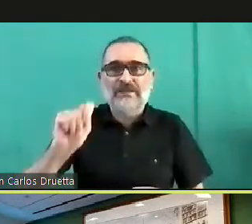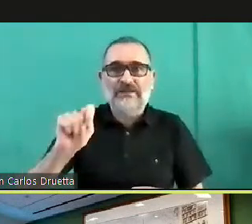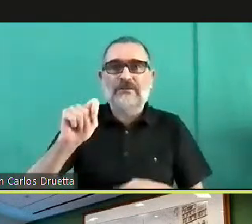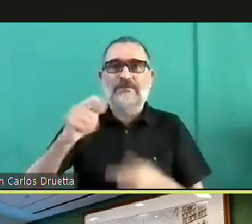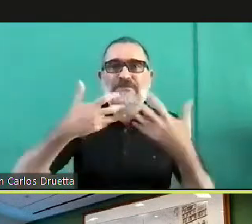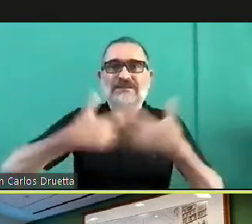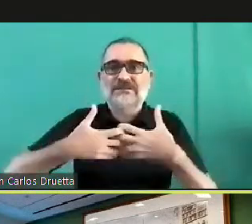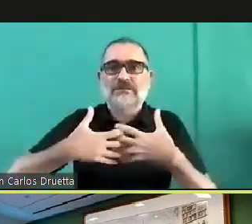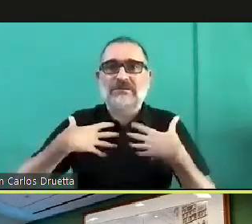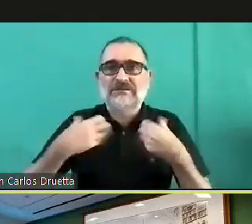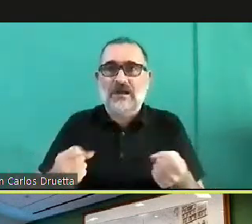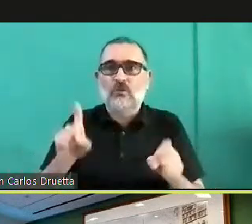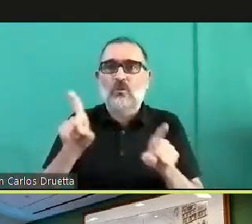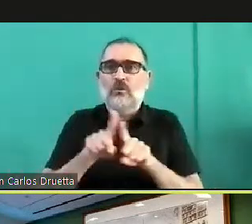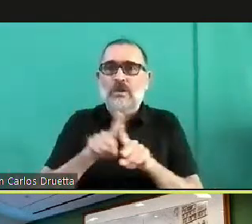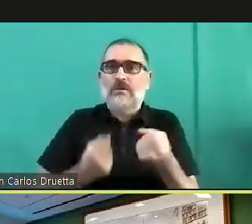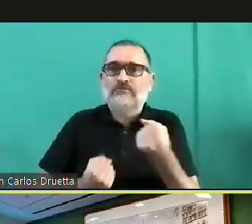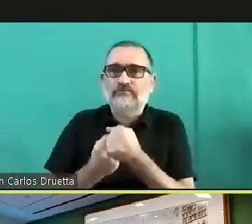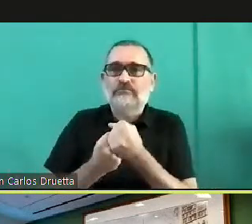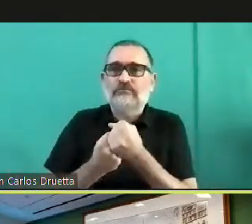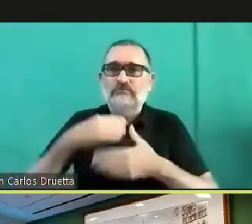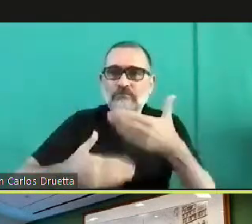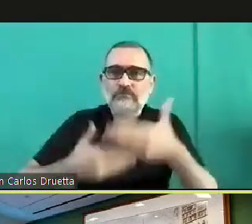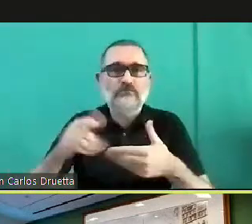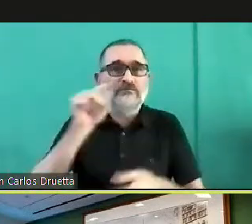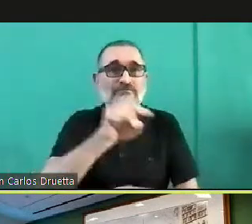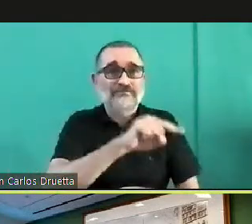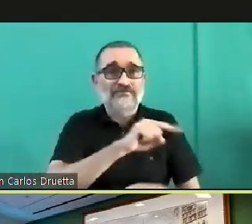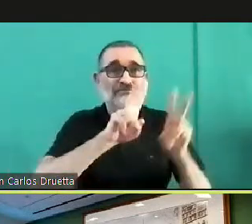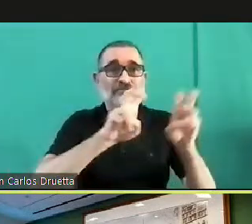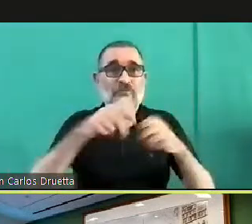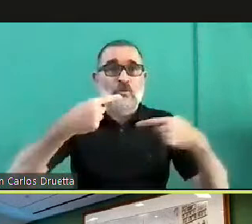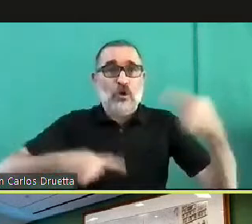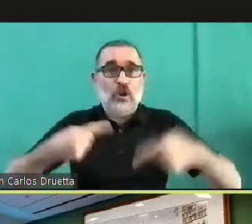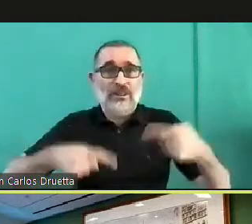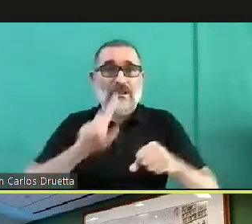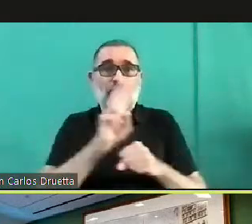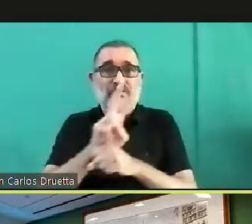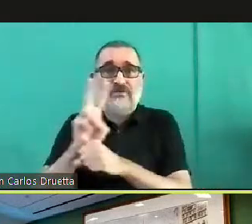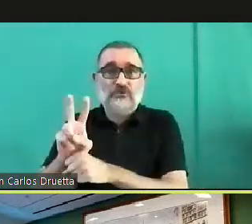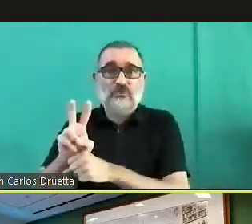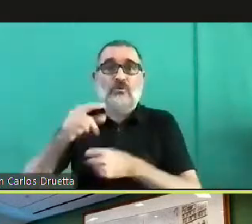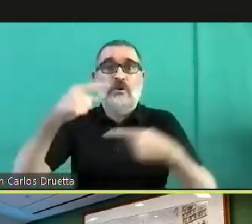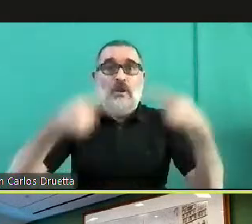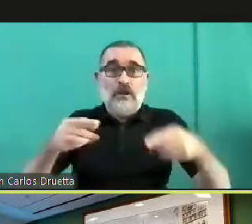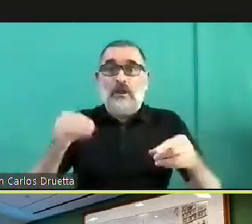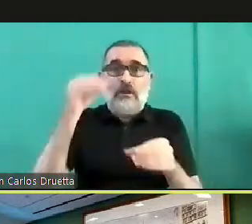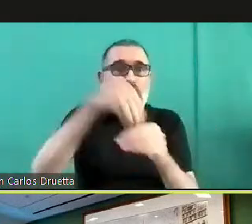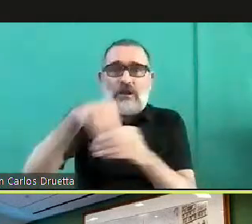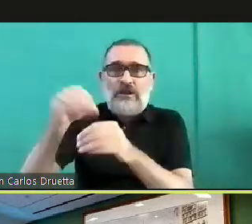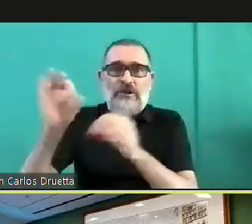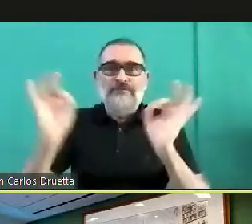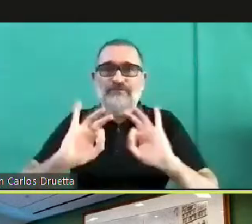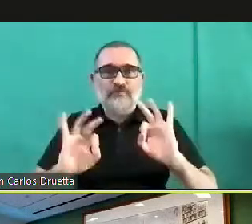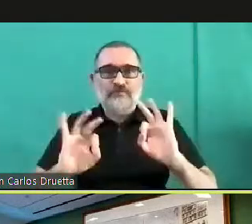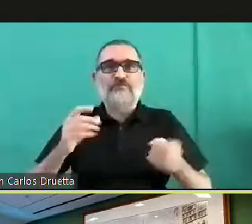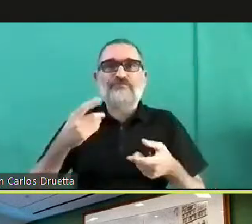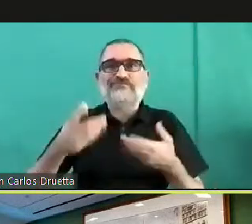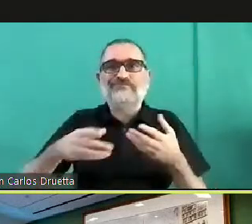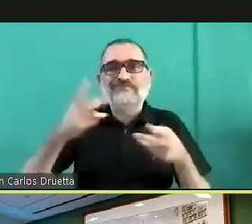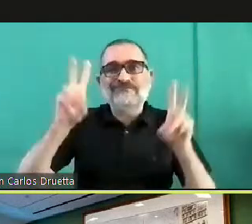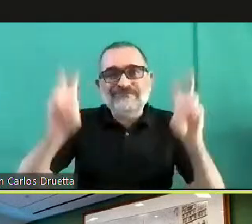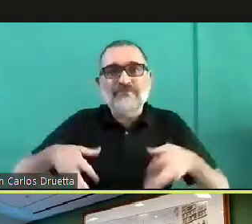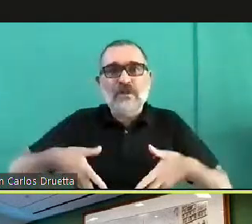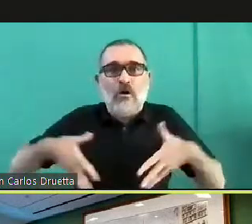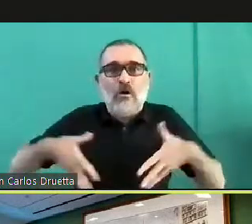non-communicable diseases. The government obviously plays the key role in implementing prevention policies, but not just ministries of